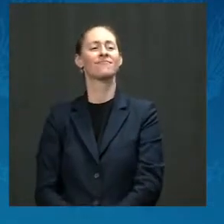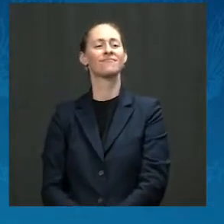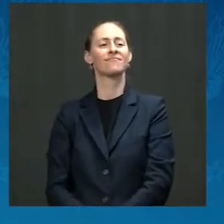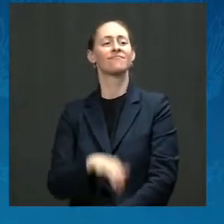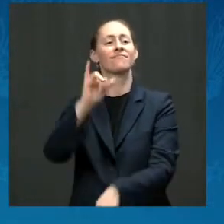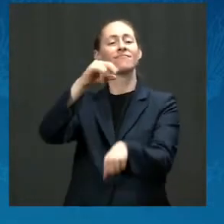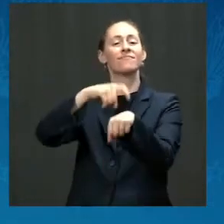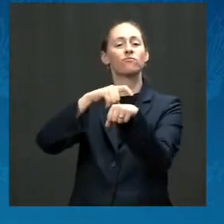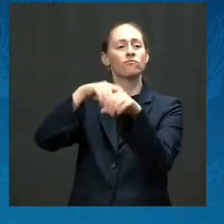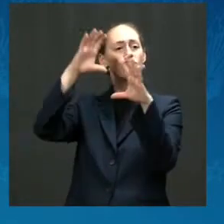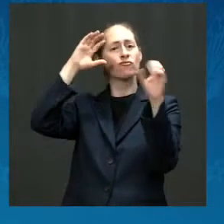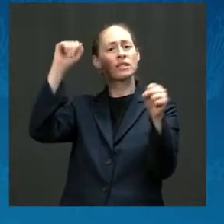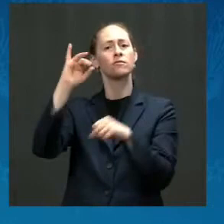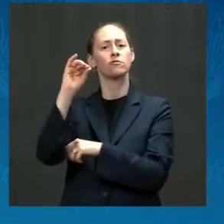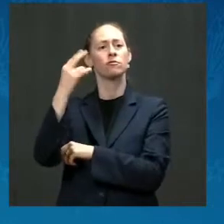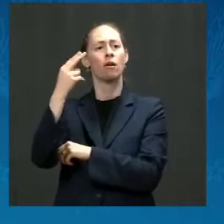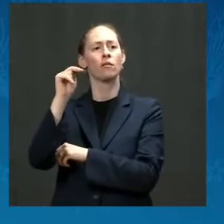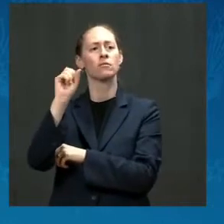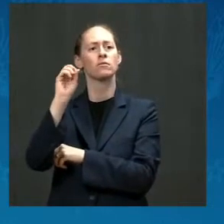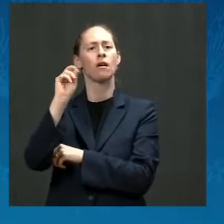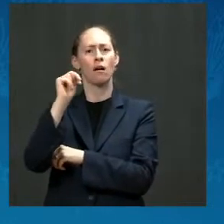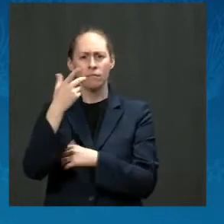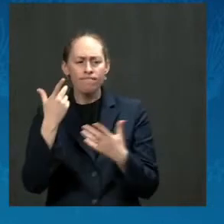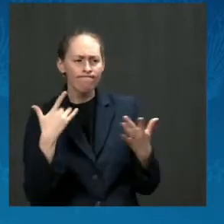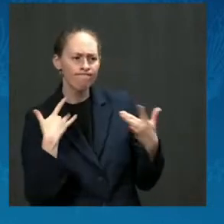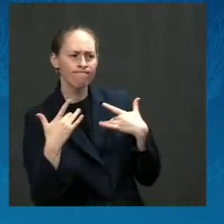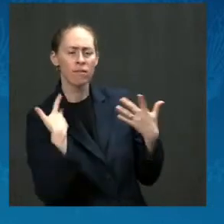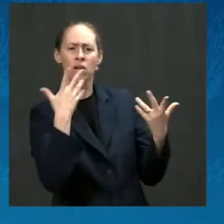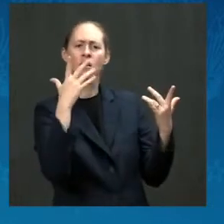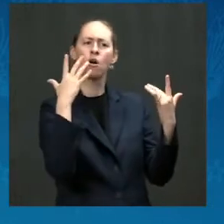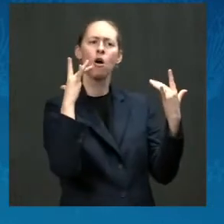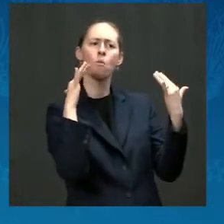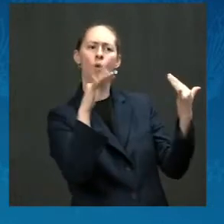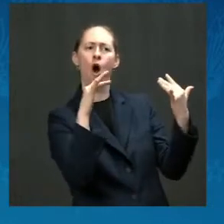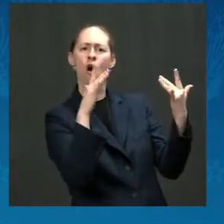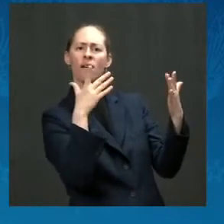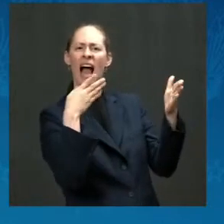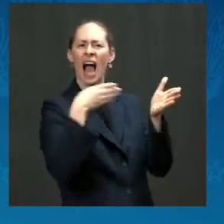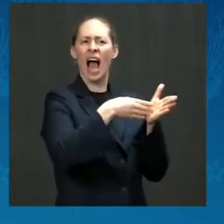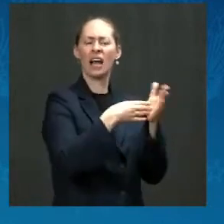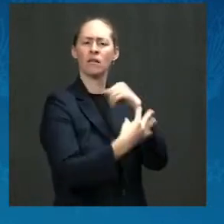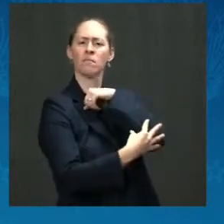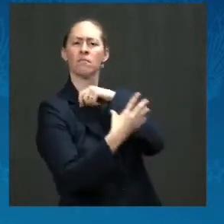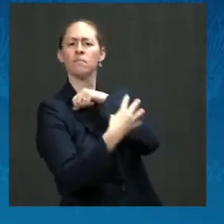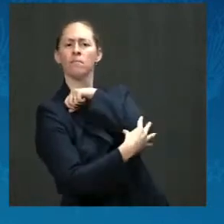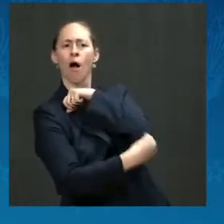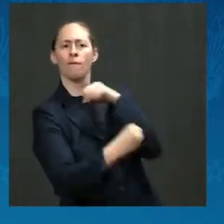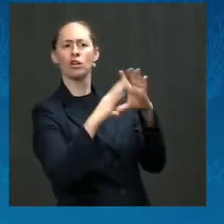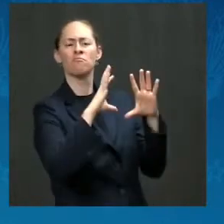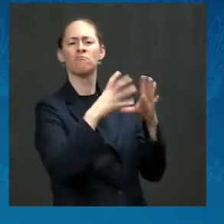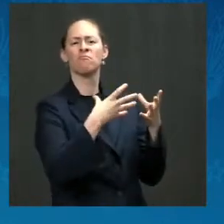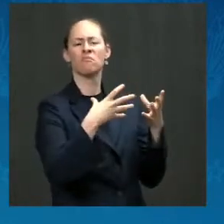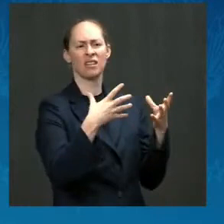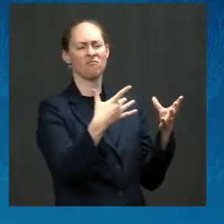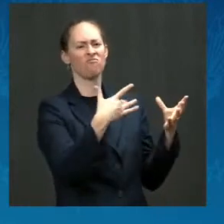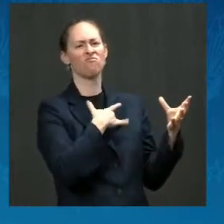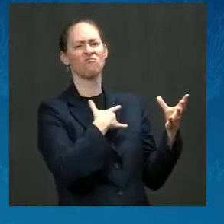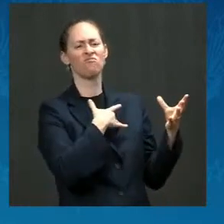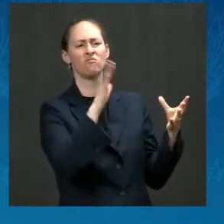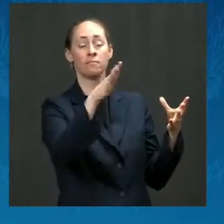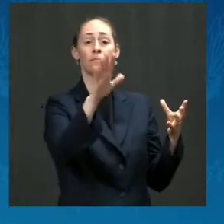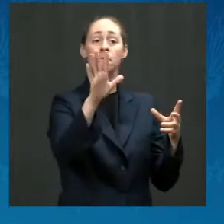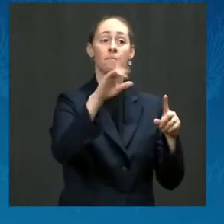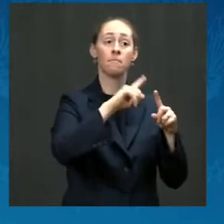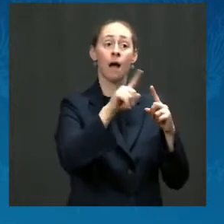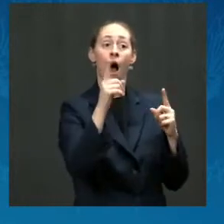Poverty. Sadly, that war on poverty was short-lived, but there were some important components which lasted, including community health